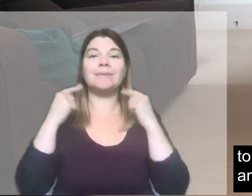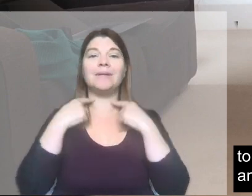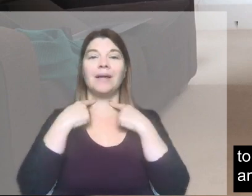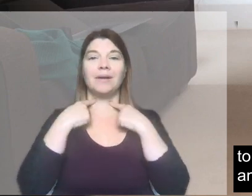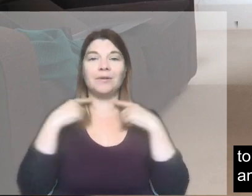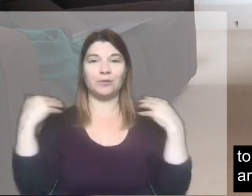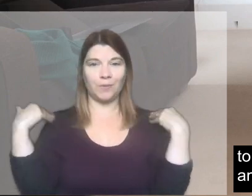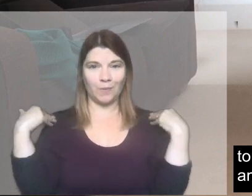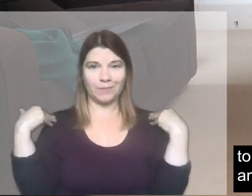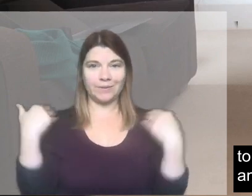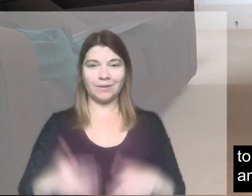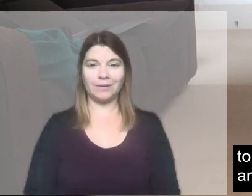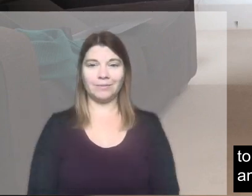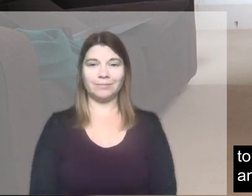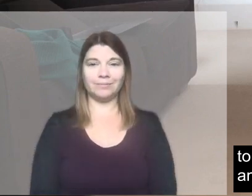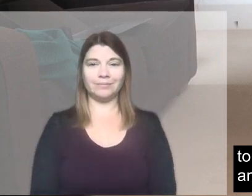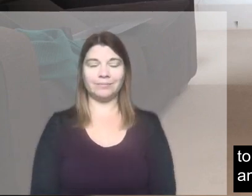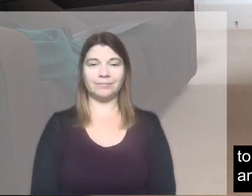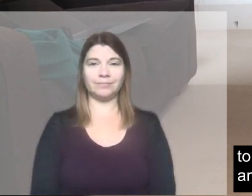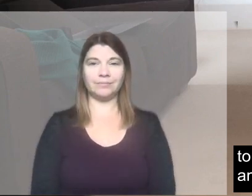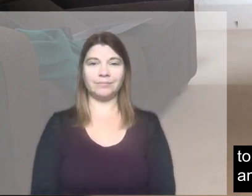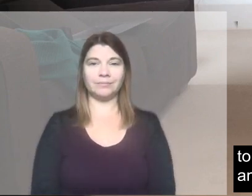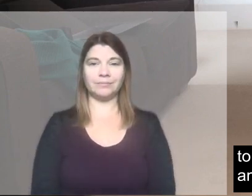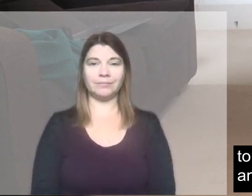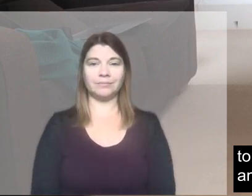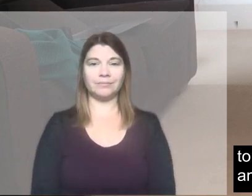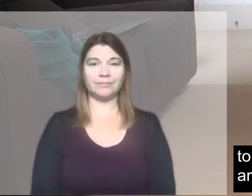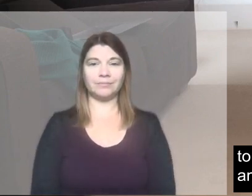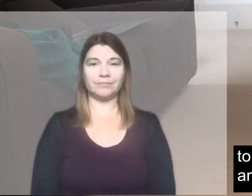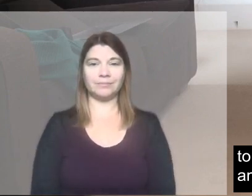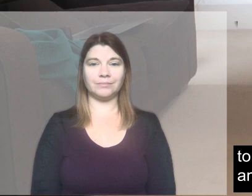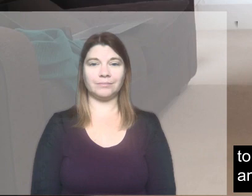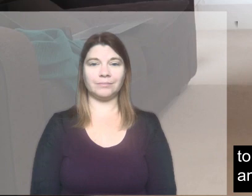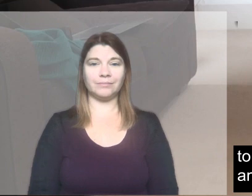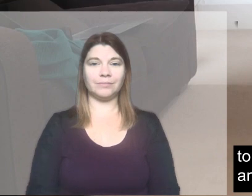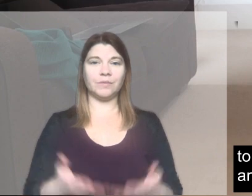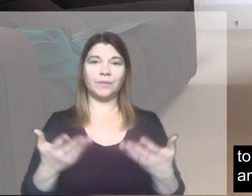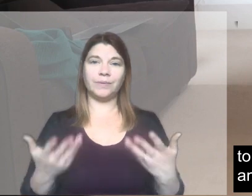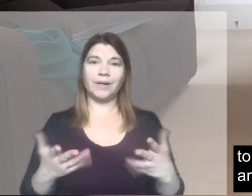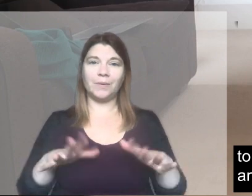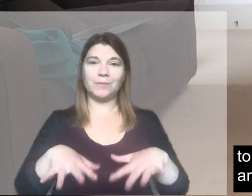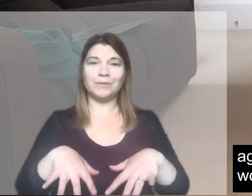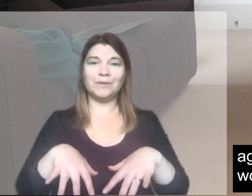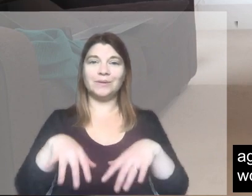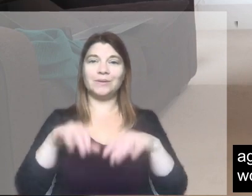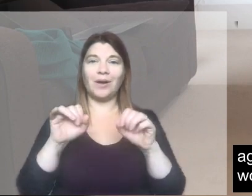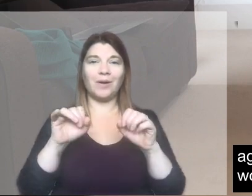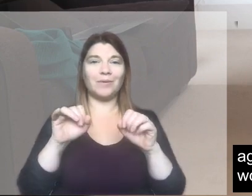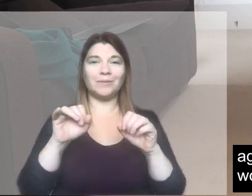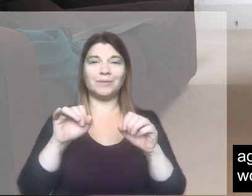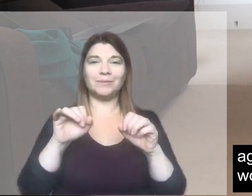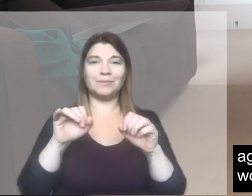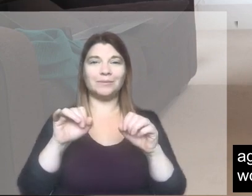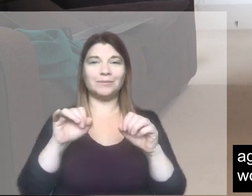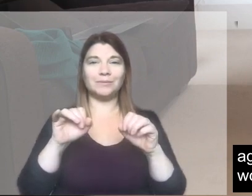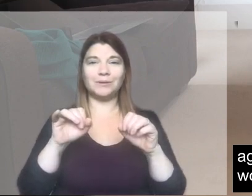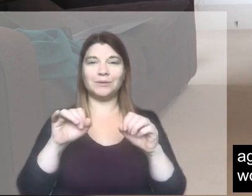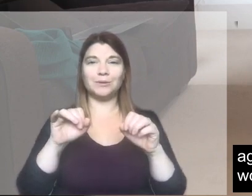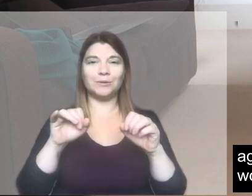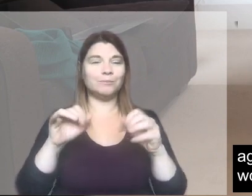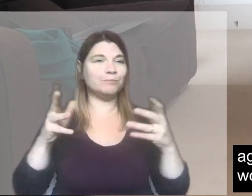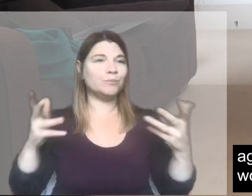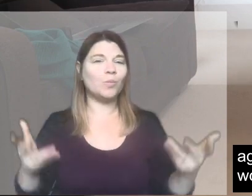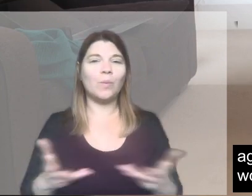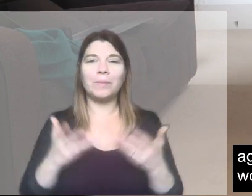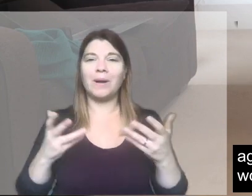our head and neck and shoulders. So we're going to begin by again having that image of the